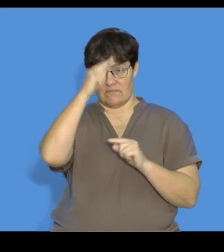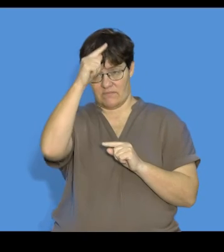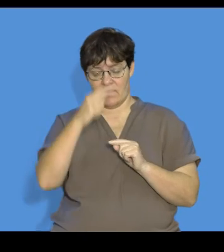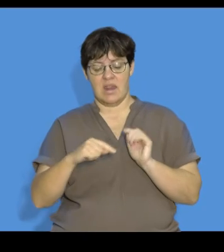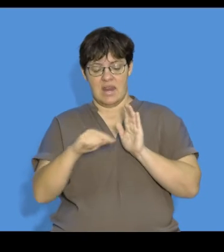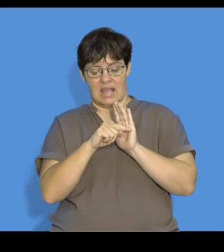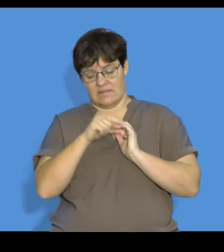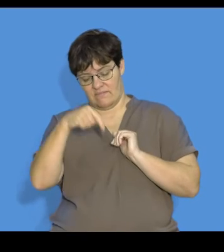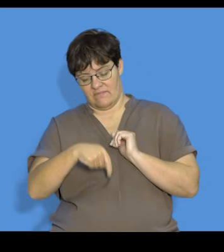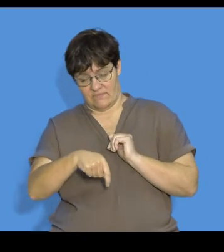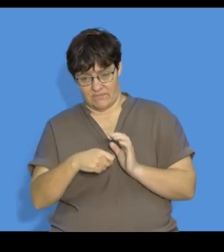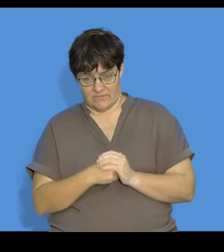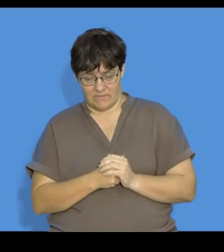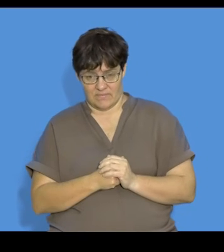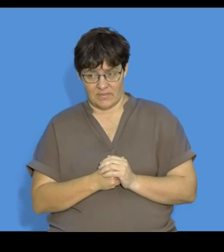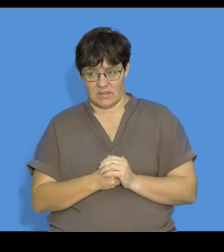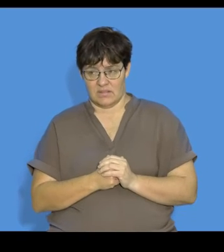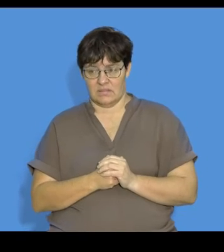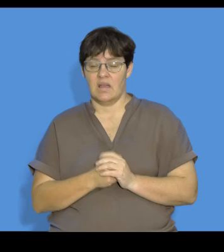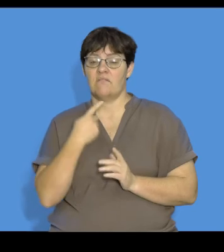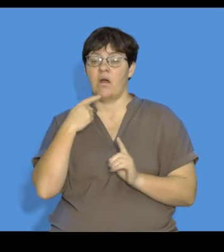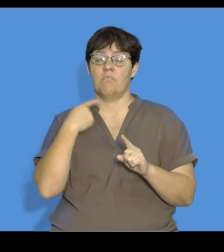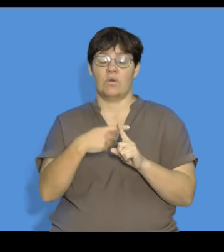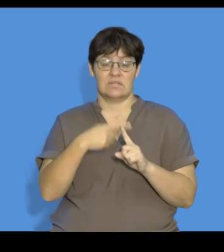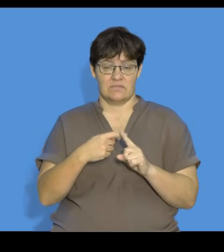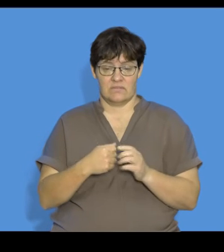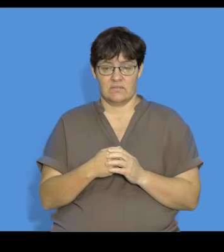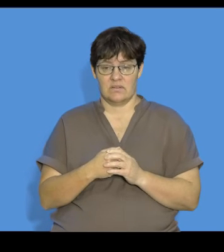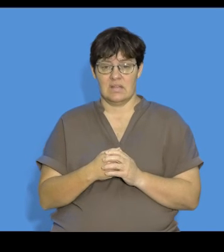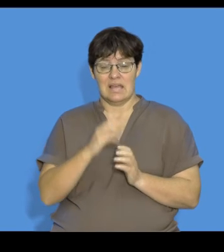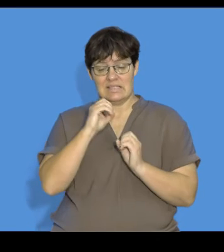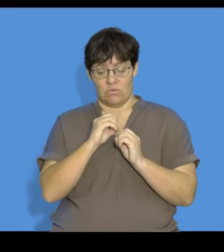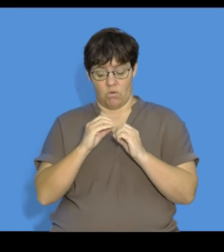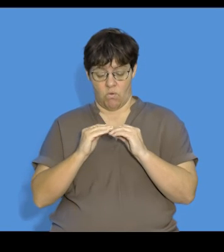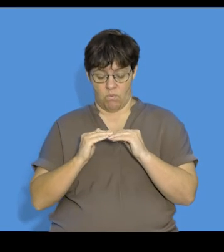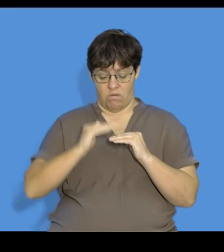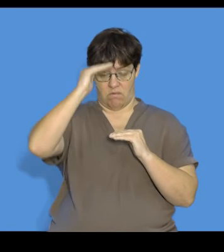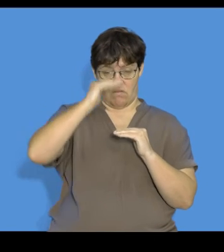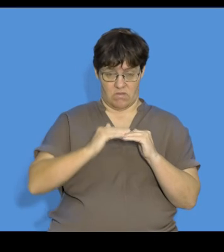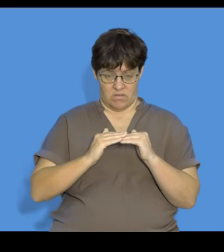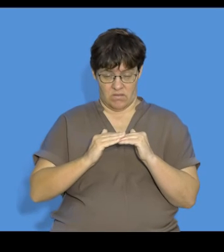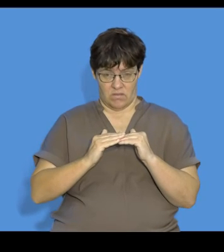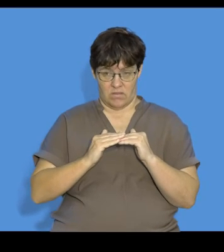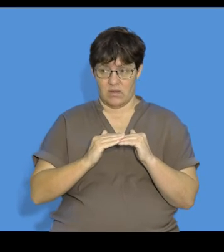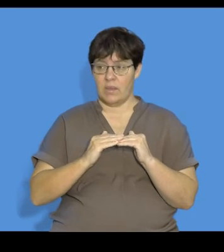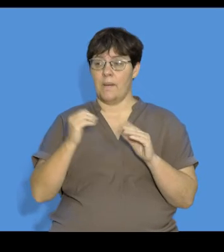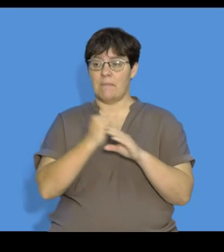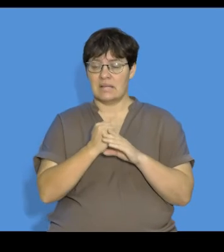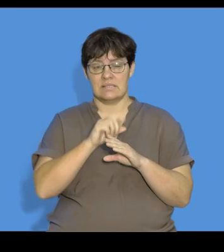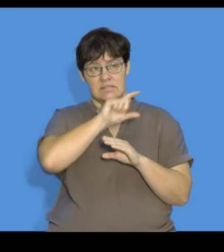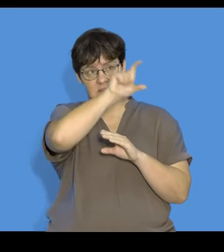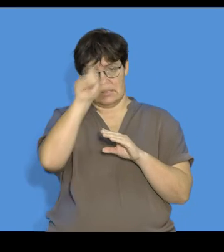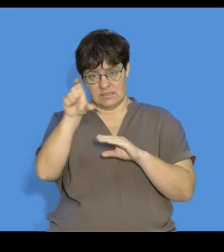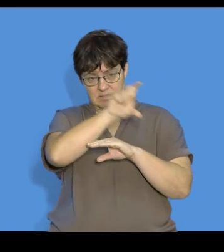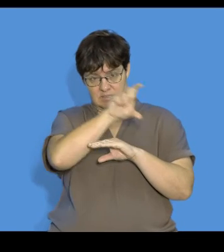has a negative value. So as soon as I talk about positive, which is greater than 0, I am saying the graph must be